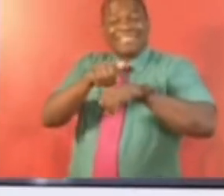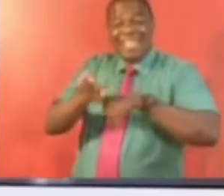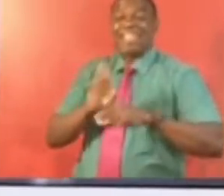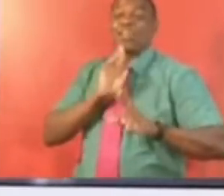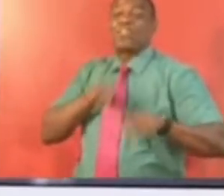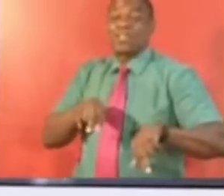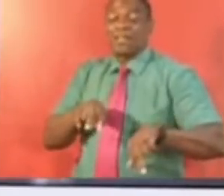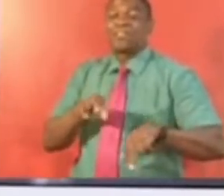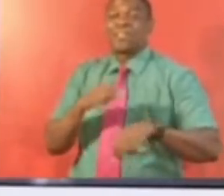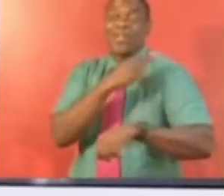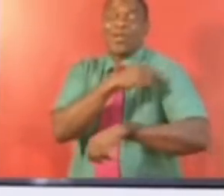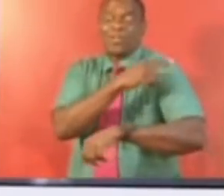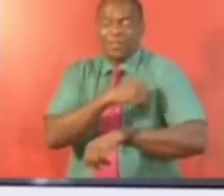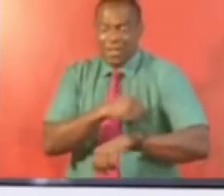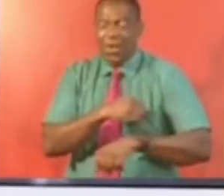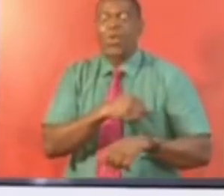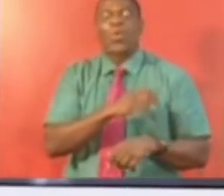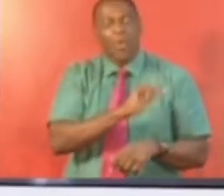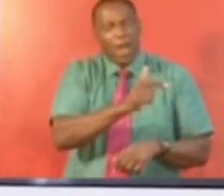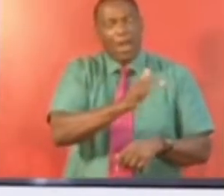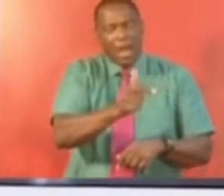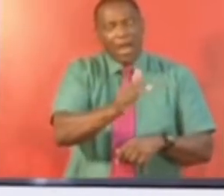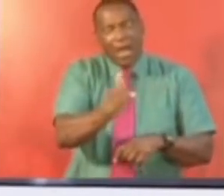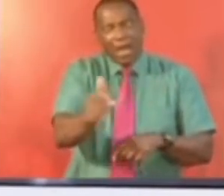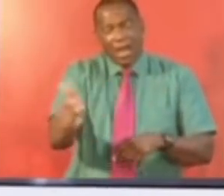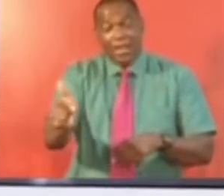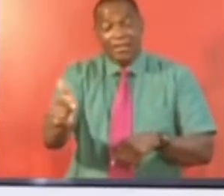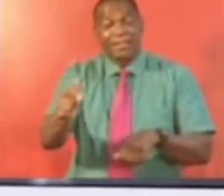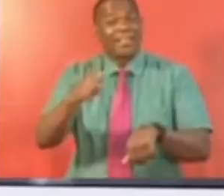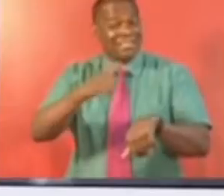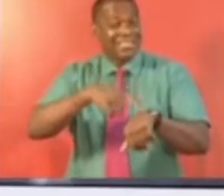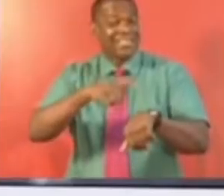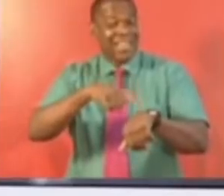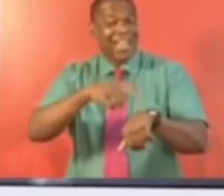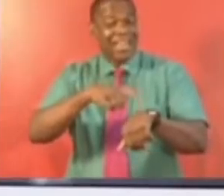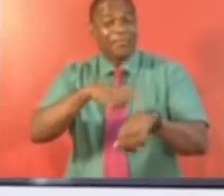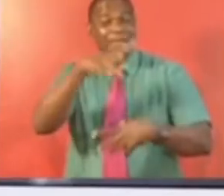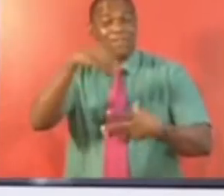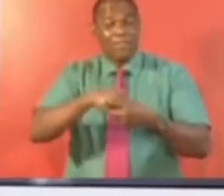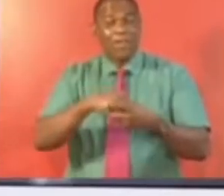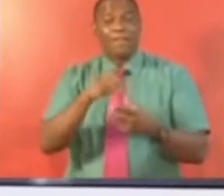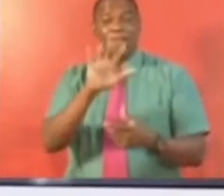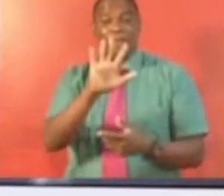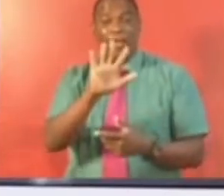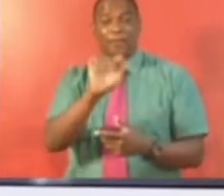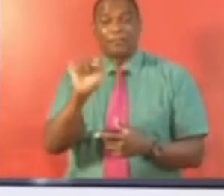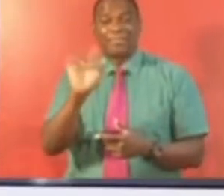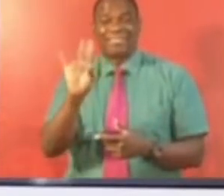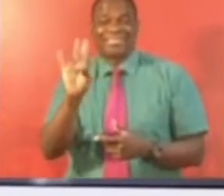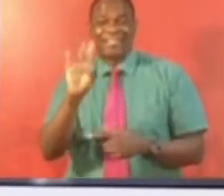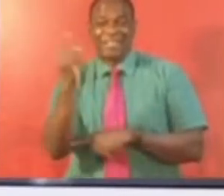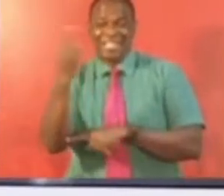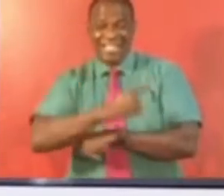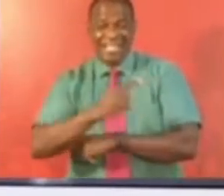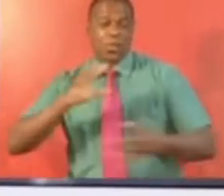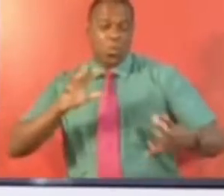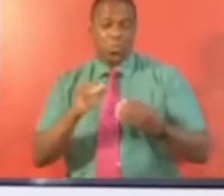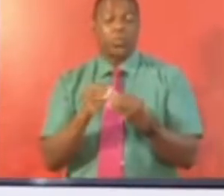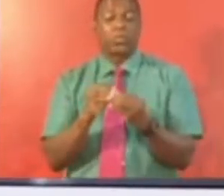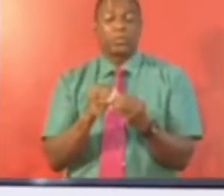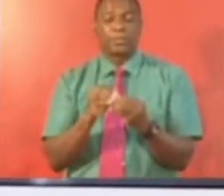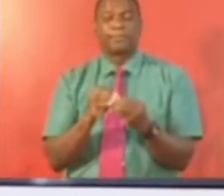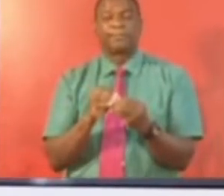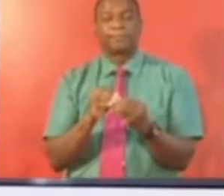which that swab has emanated. That time period is generally about 5 to 7 days in total, from the time the patient gets the